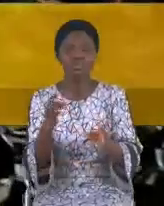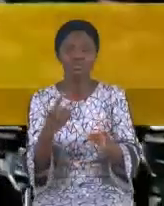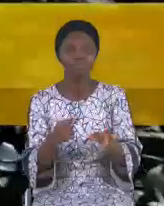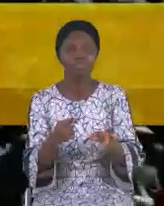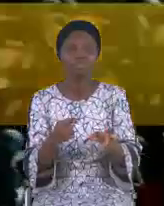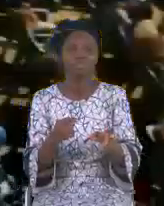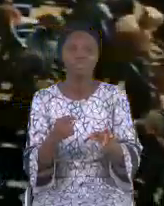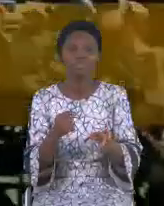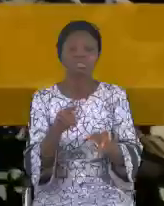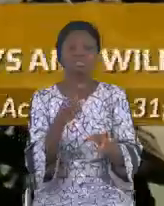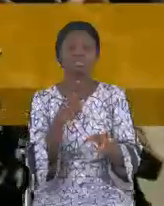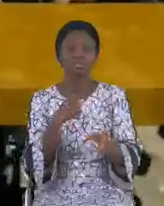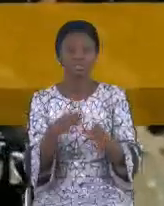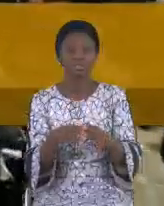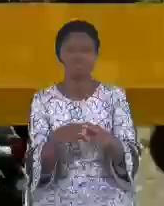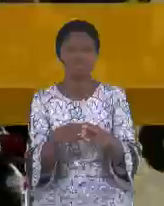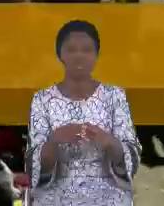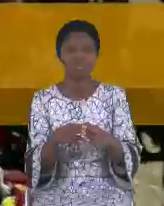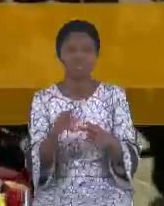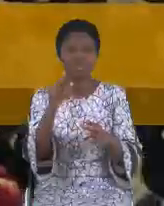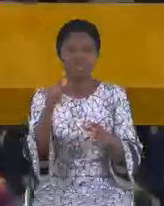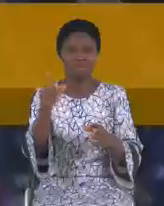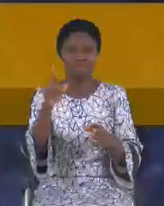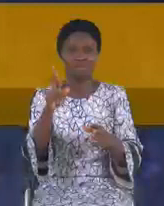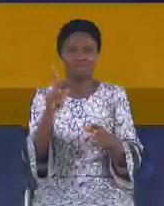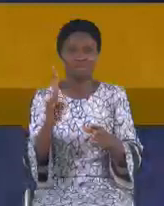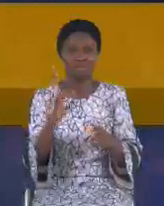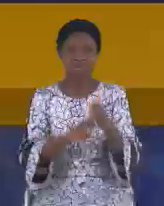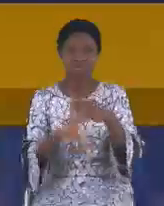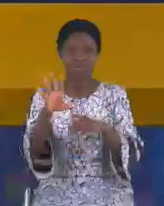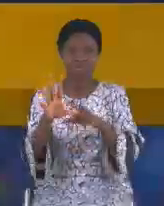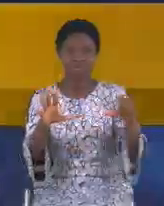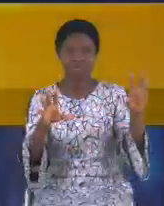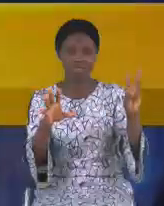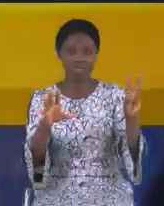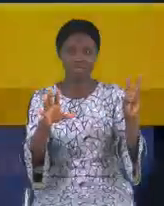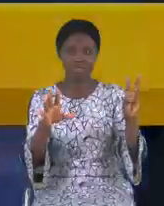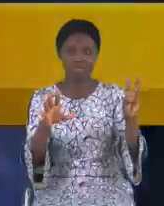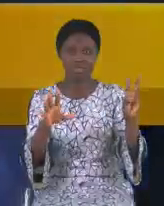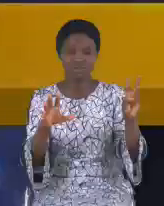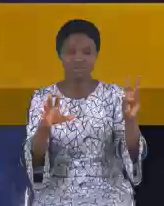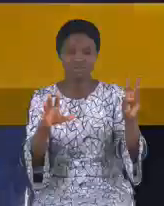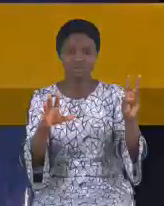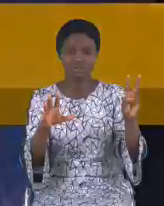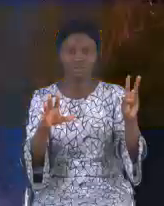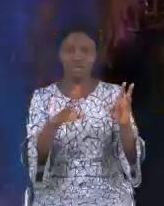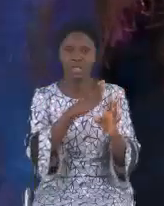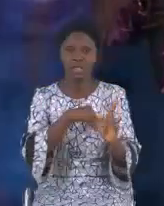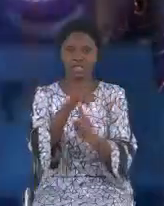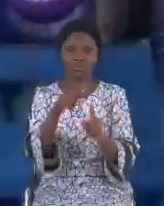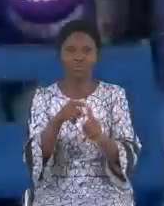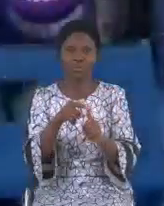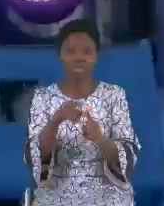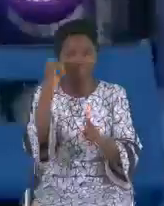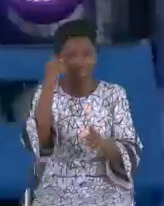Mark chapter 5. I'm reading from verse 6. Mark chapter 5 verse 6. And when he saw